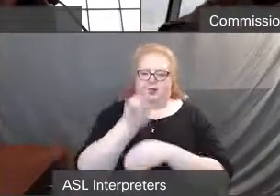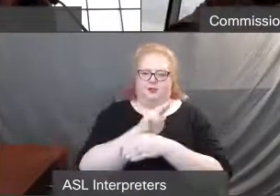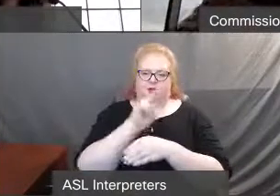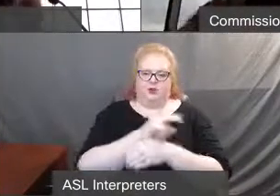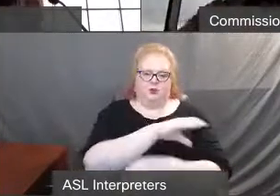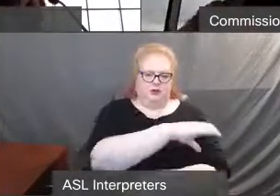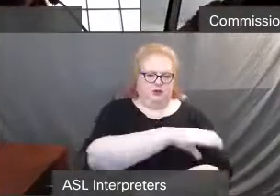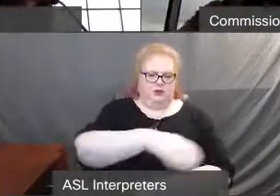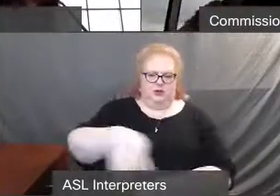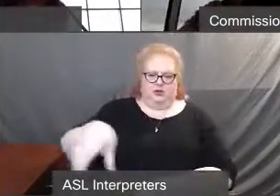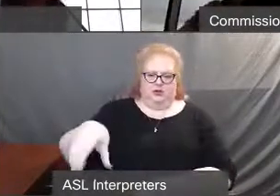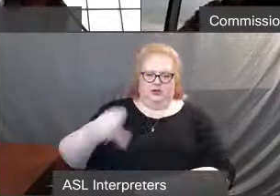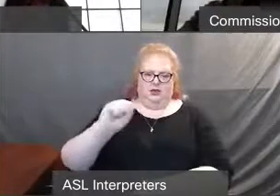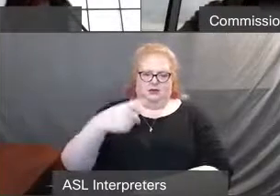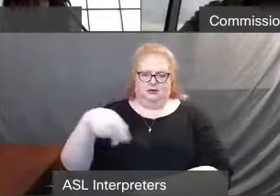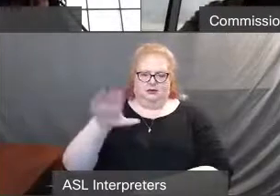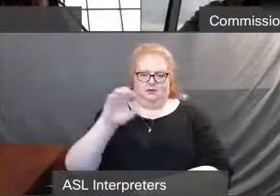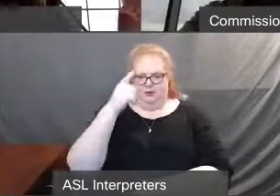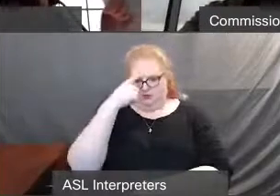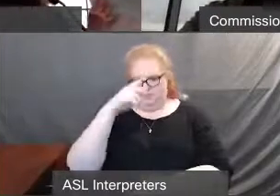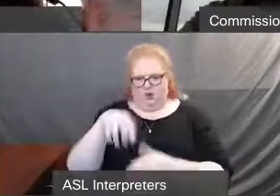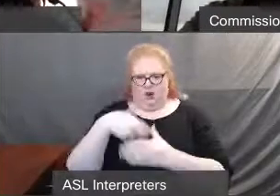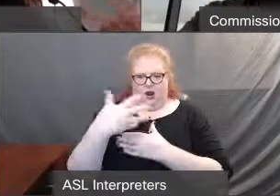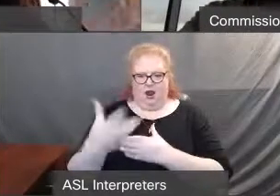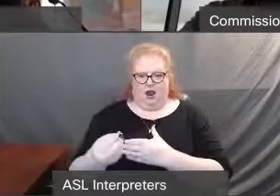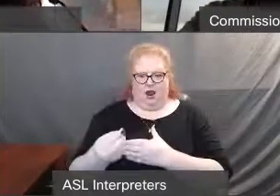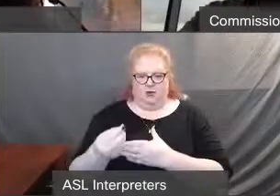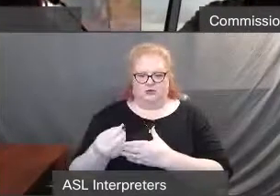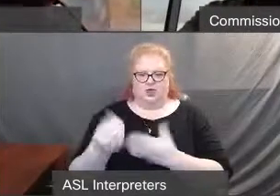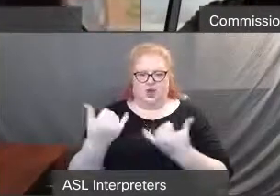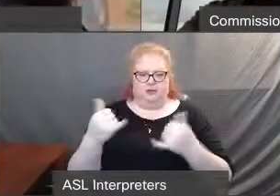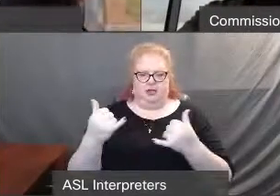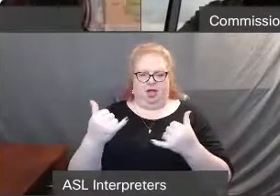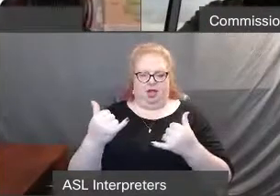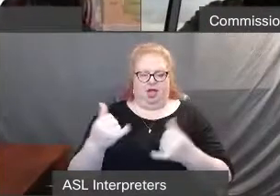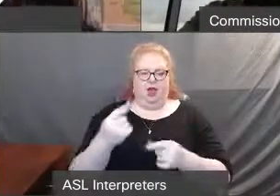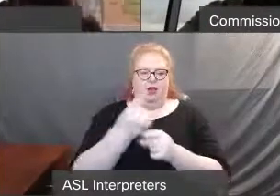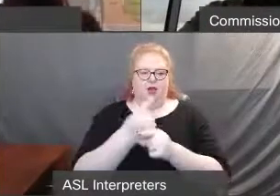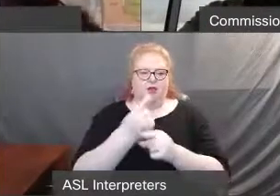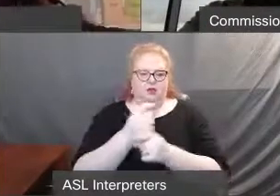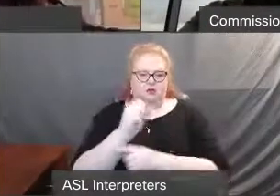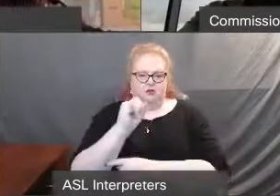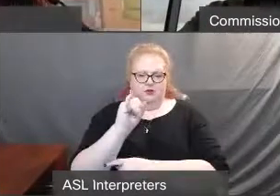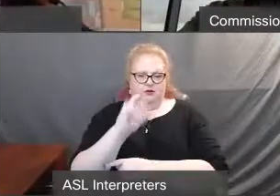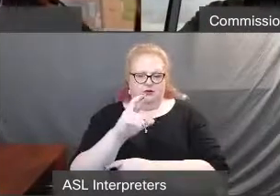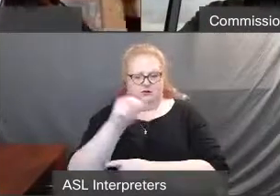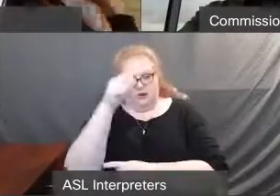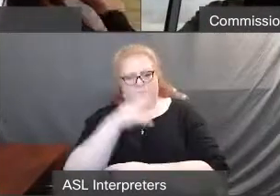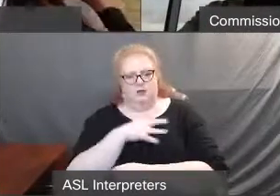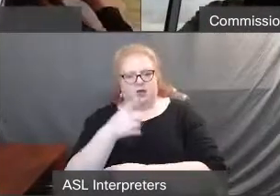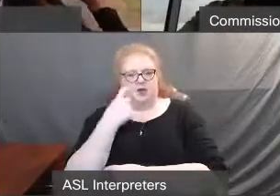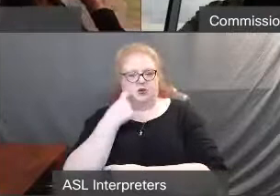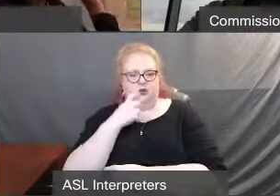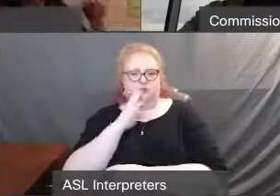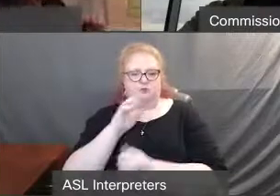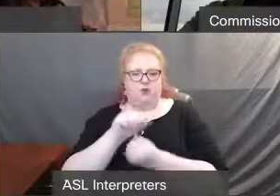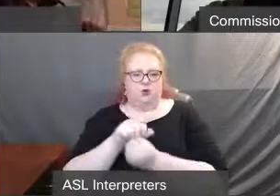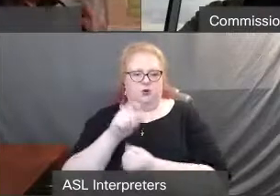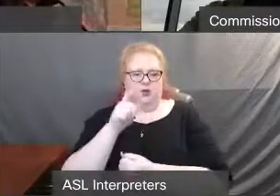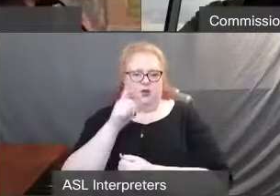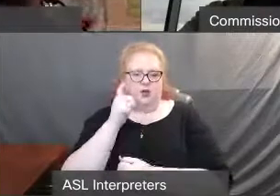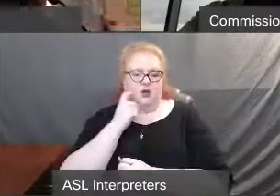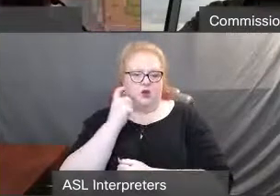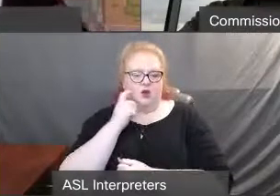space for outside dog play. Is that correct? Yes, sir. So the man that you just spoke to that was on